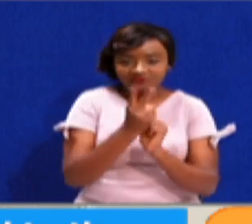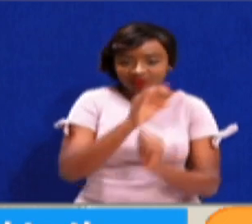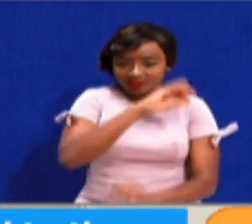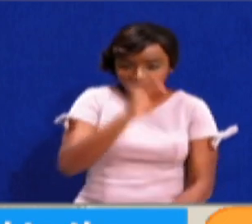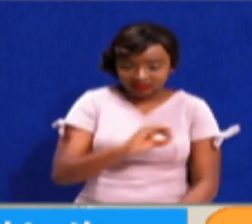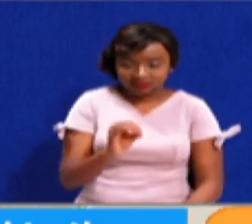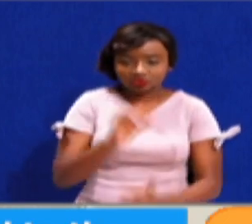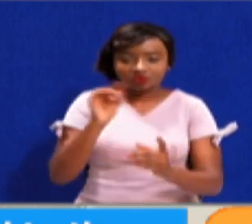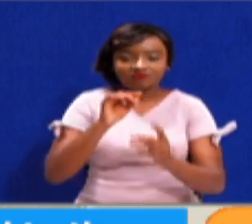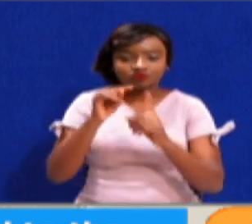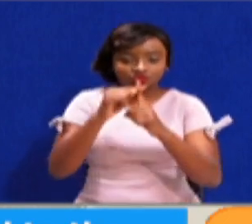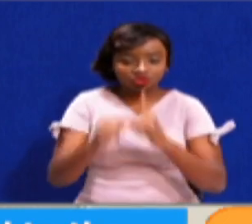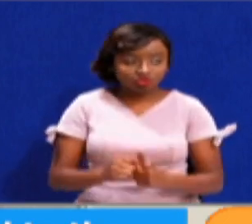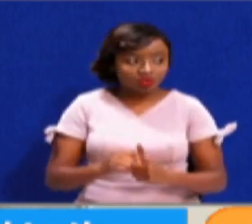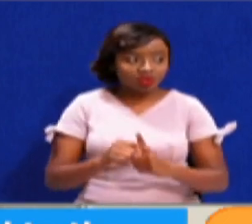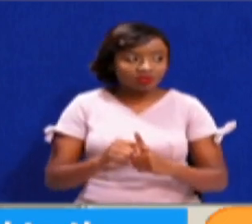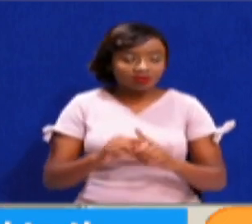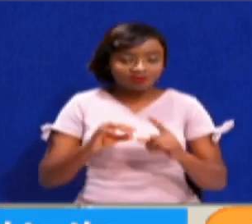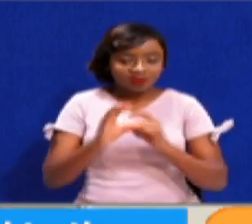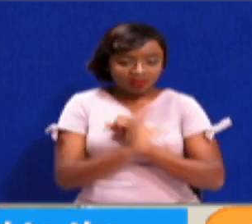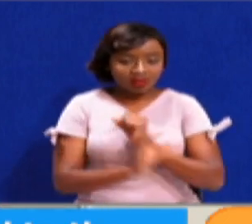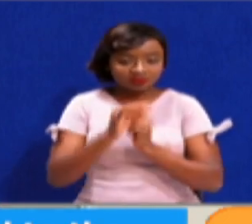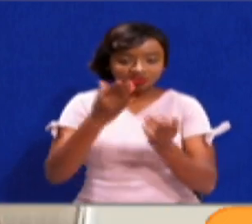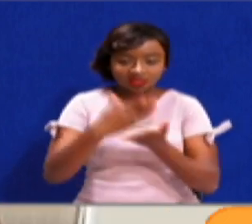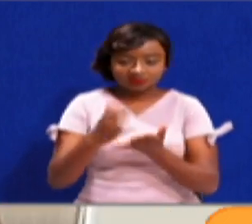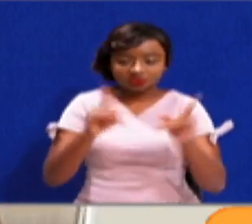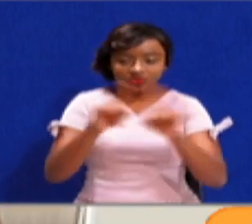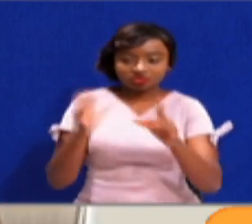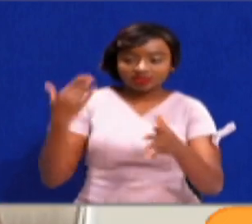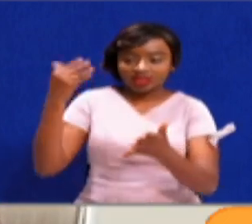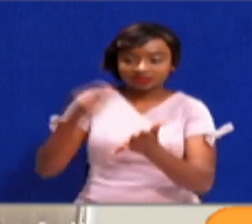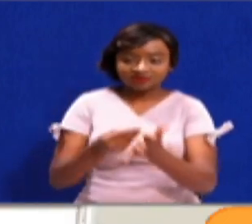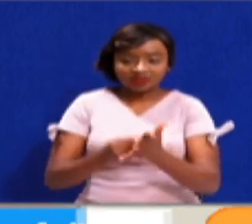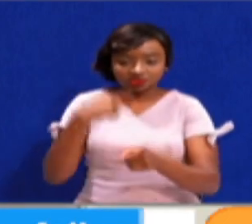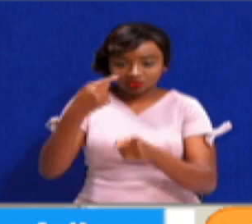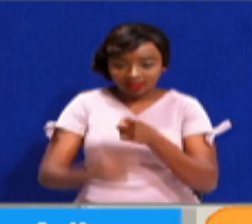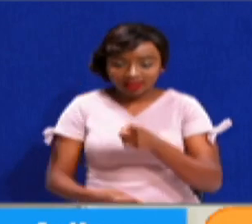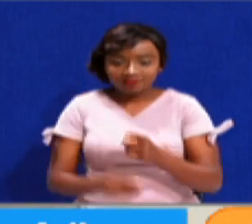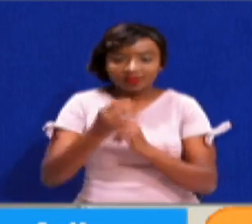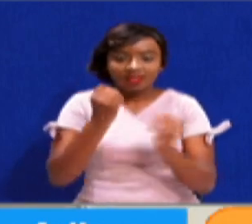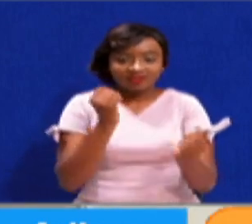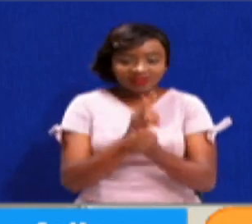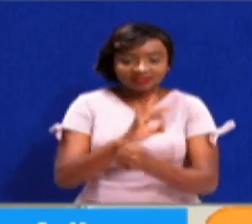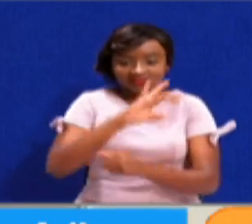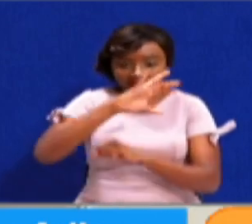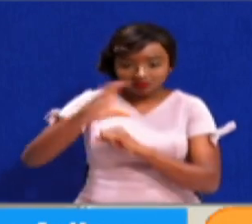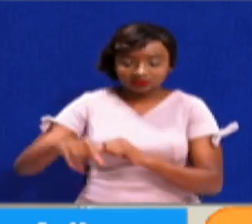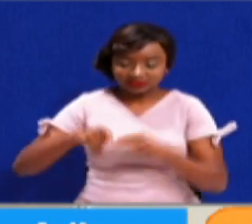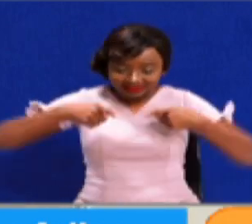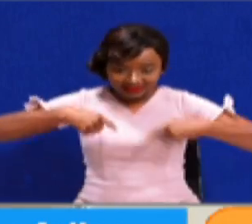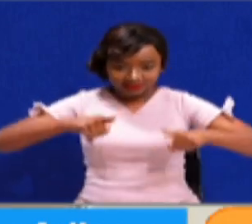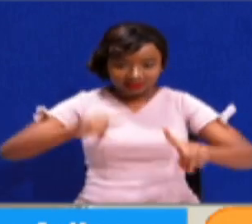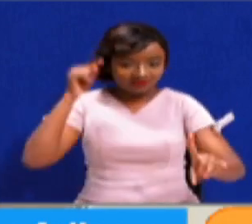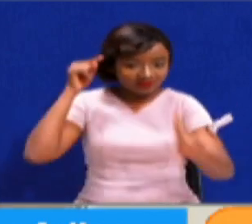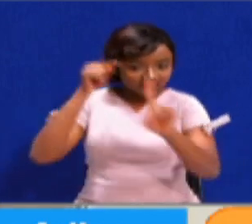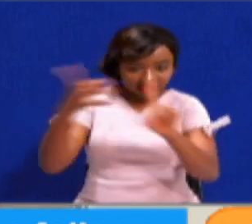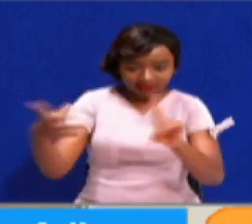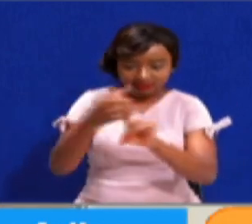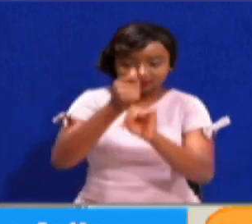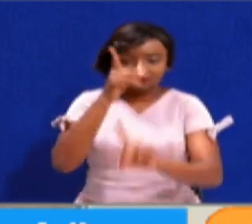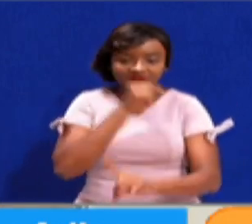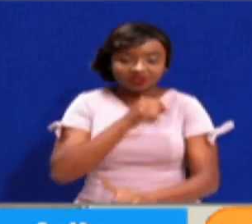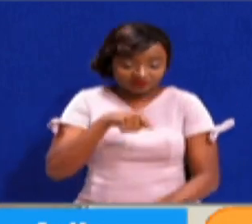And in fact, it said that in the last financial year, 13 counties achieved their own source revenue targets, and that